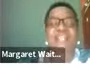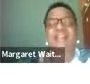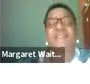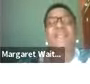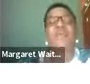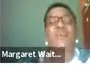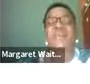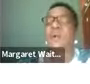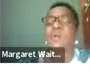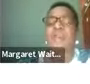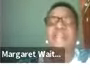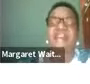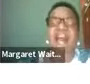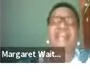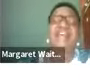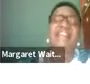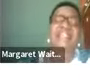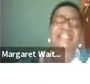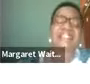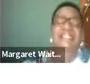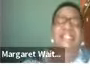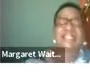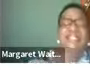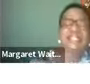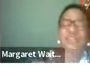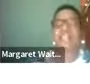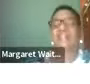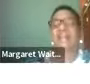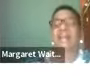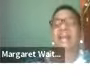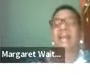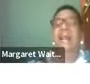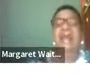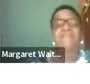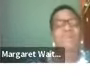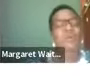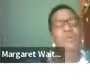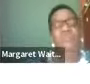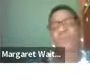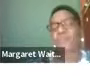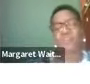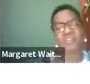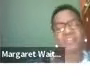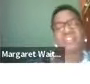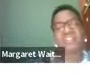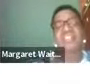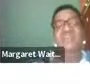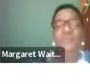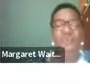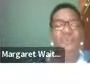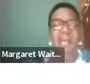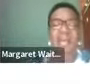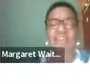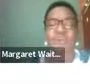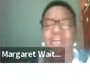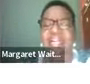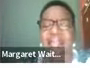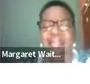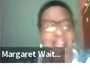cannot tell where they are. That statistic is still not there. And because of all this, if you look